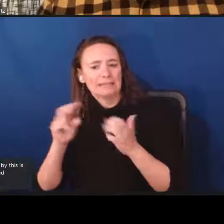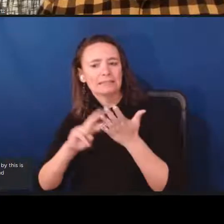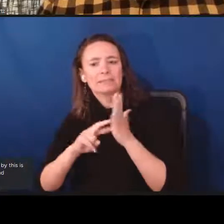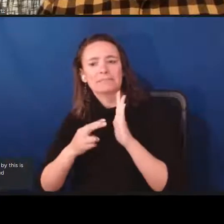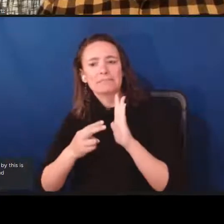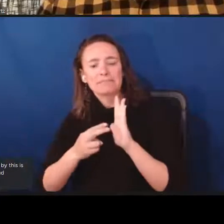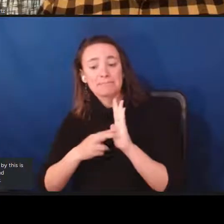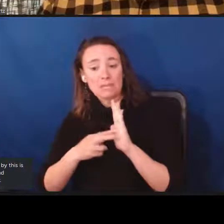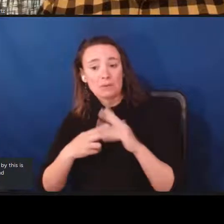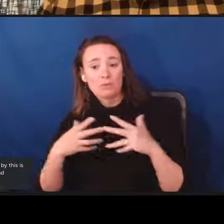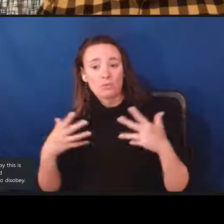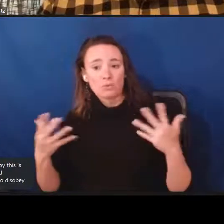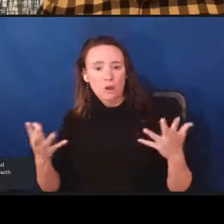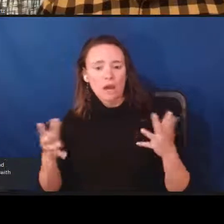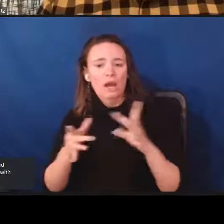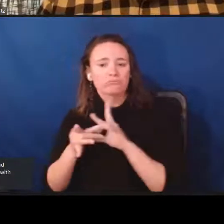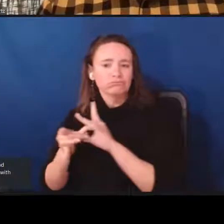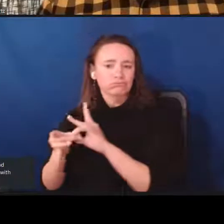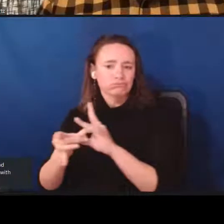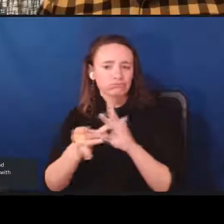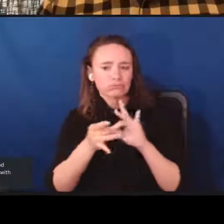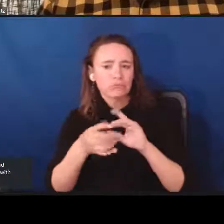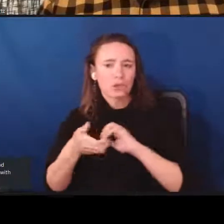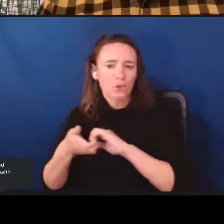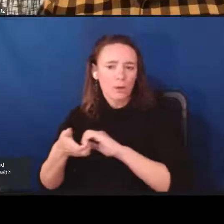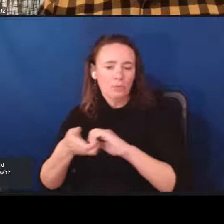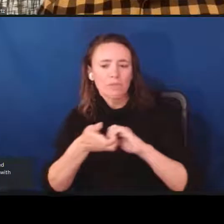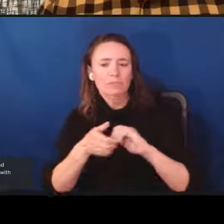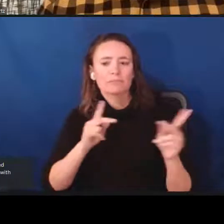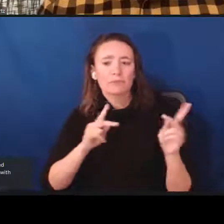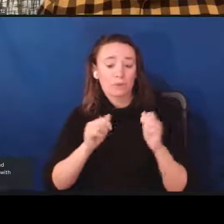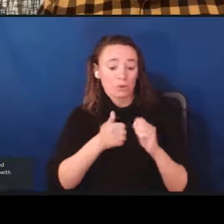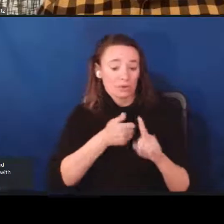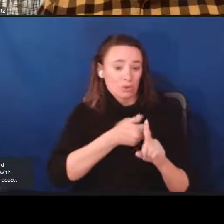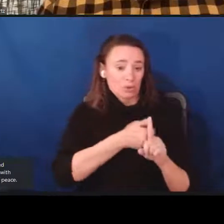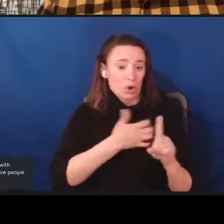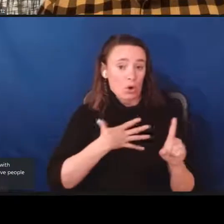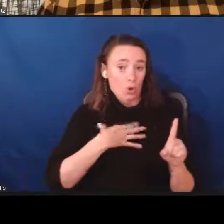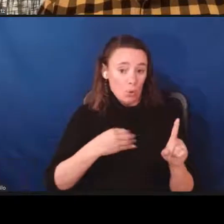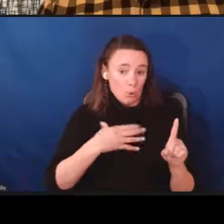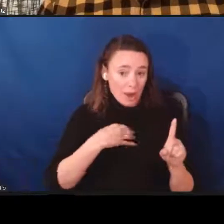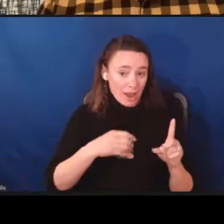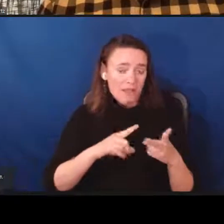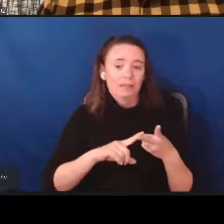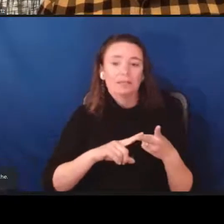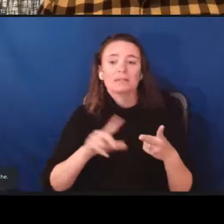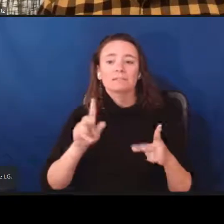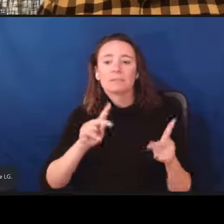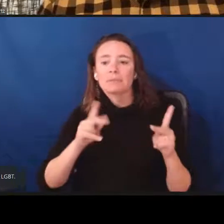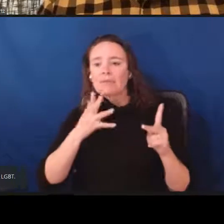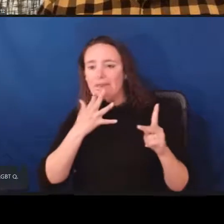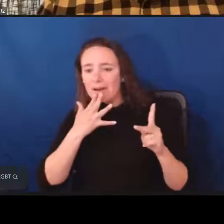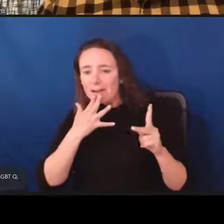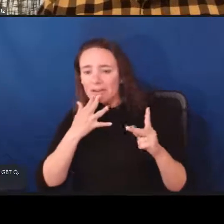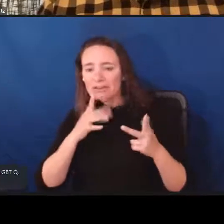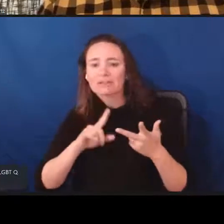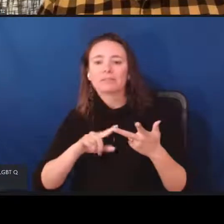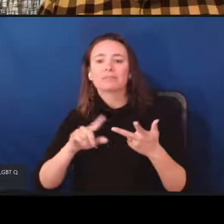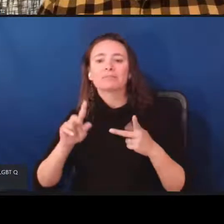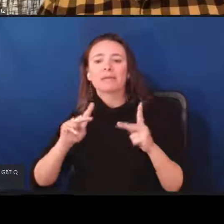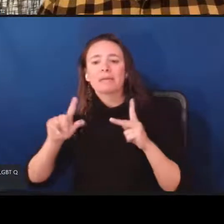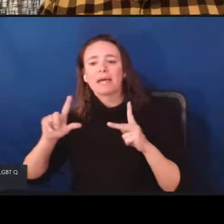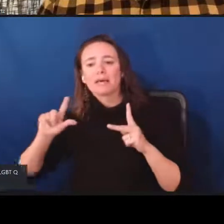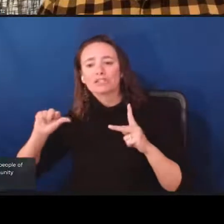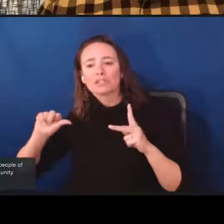among individuals with disabilities who are white, people of color, members of the LGBTQ community,